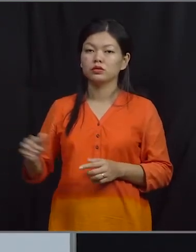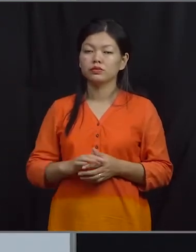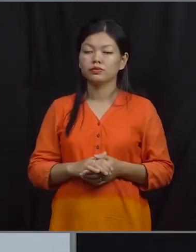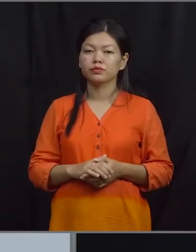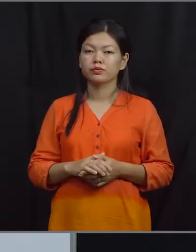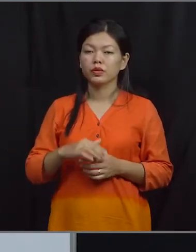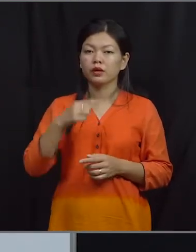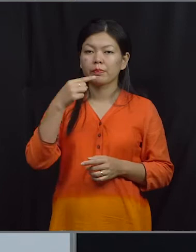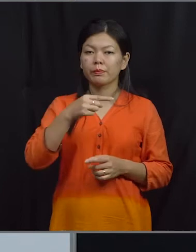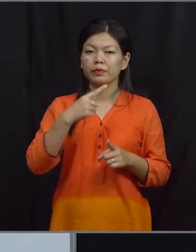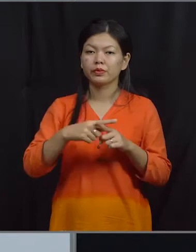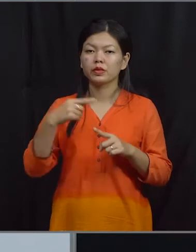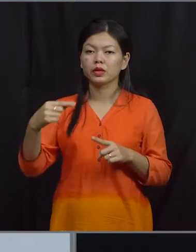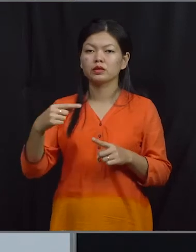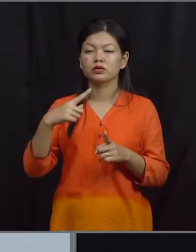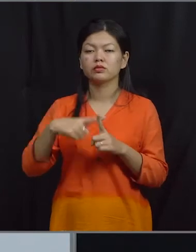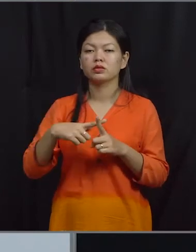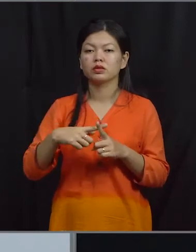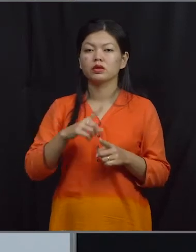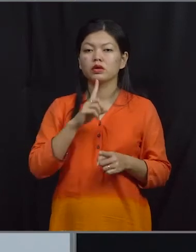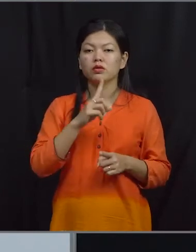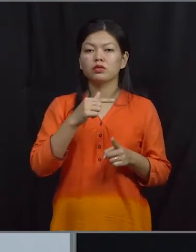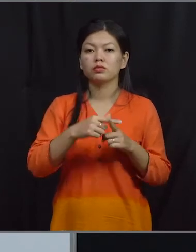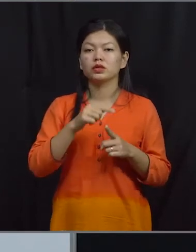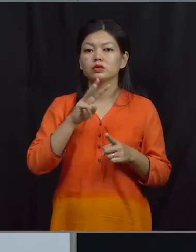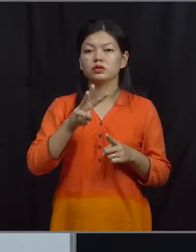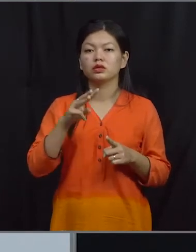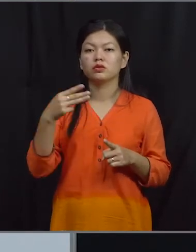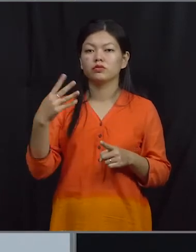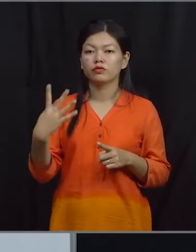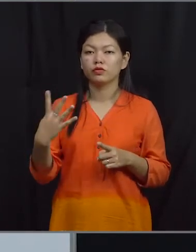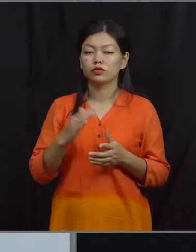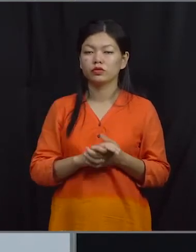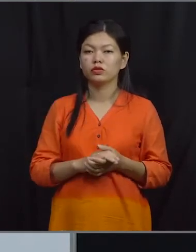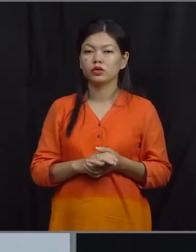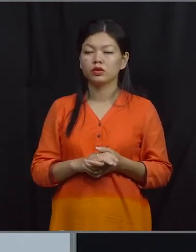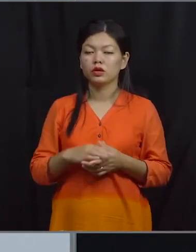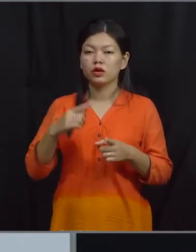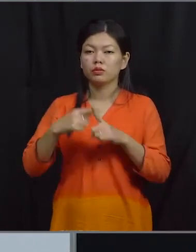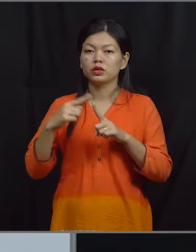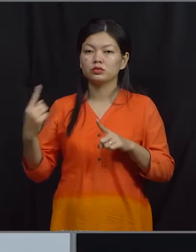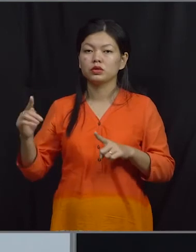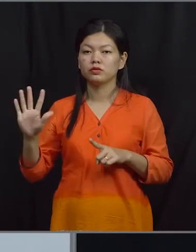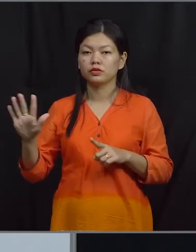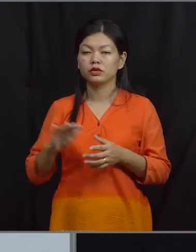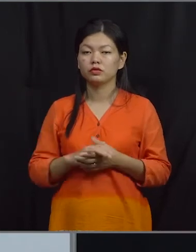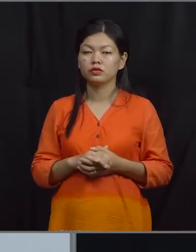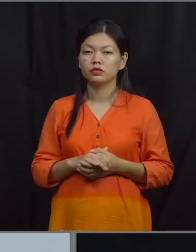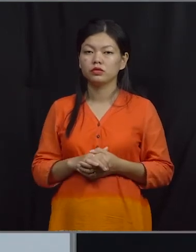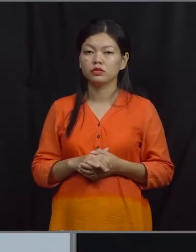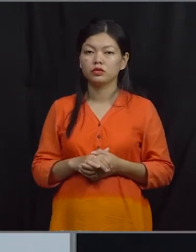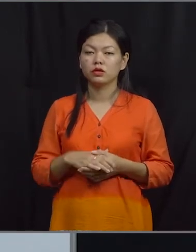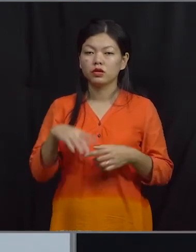here minus into minus plus, so 1 plus 3, 4, and here plus 5, plus 5, and here